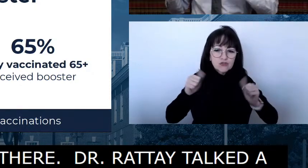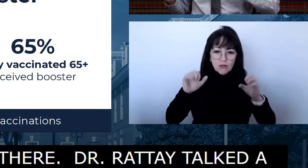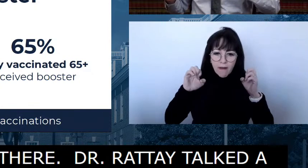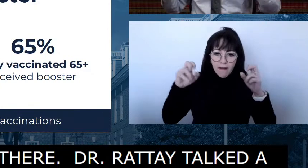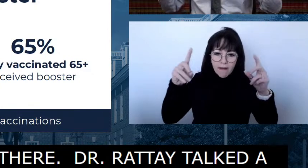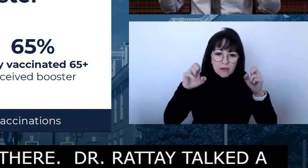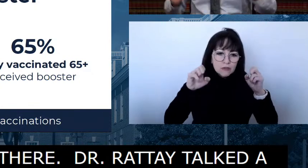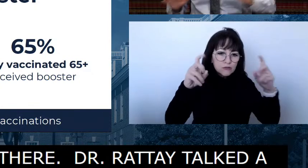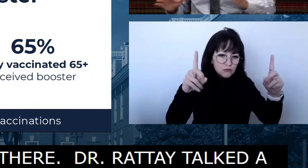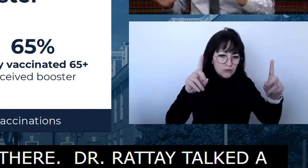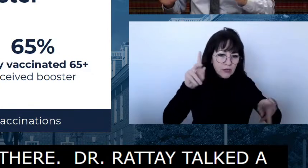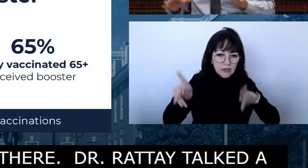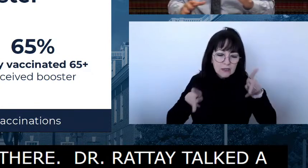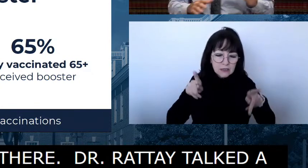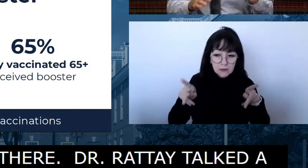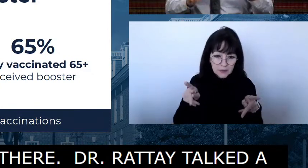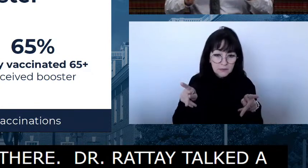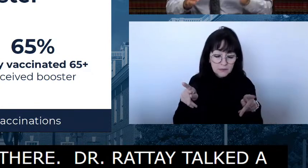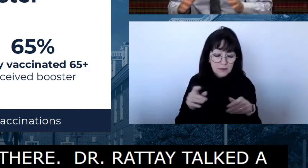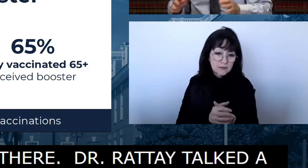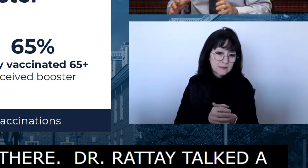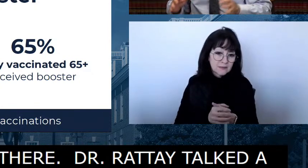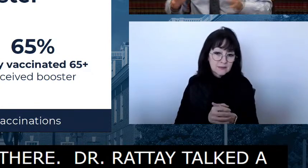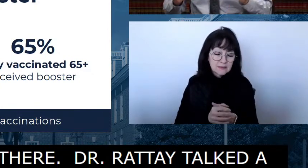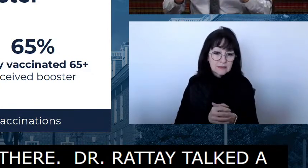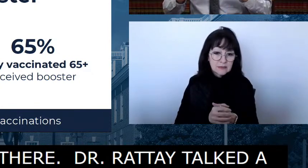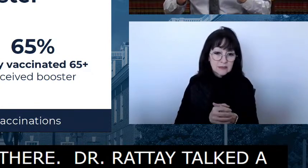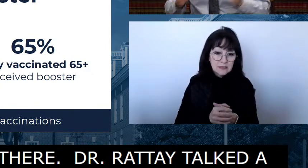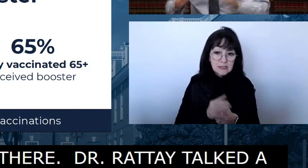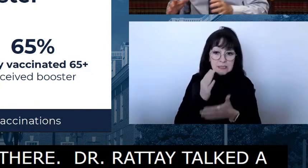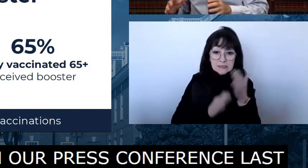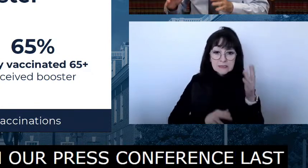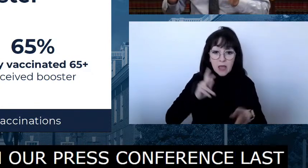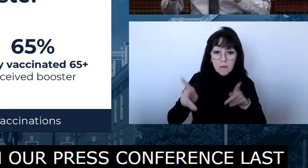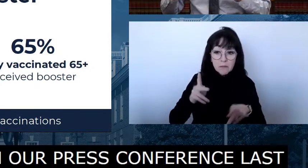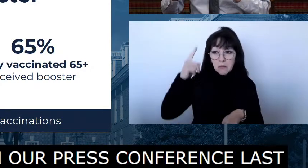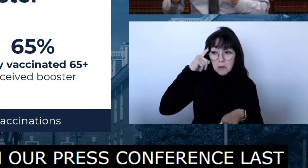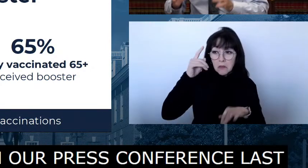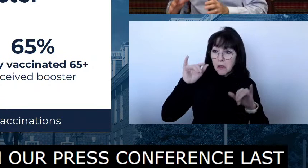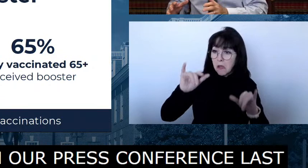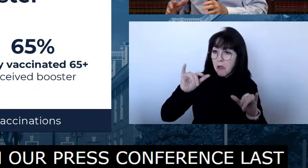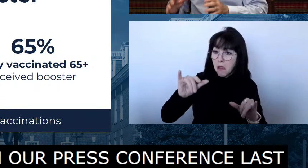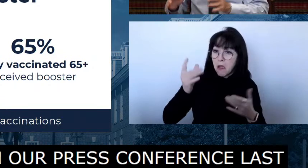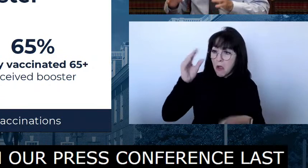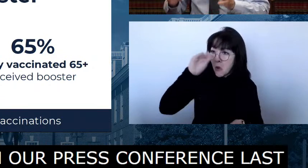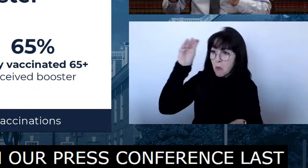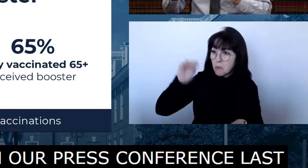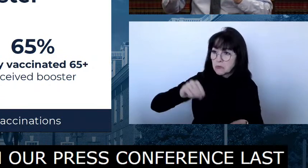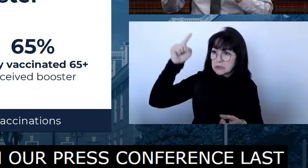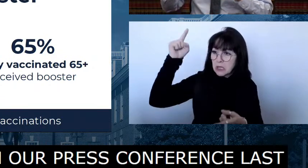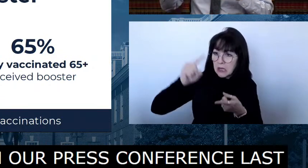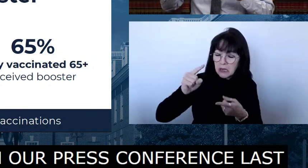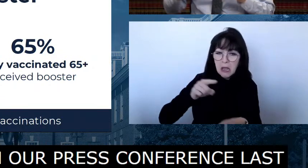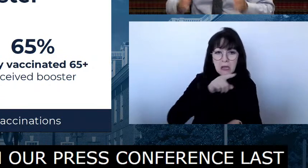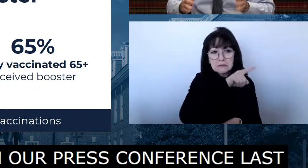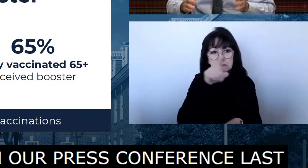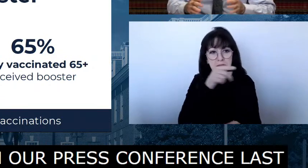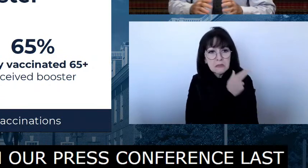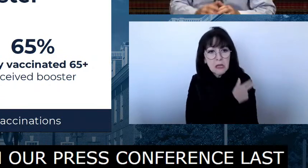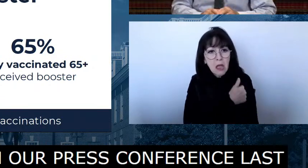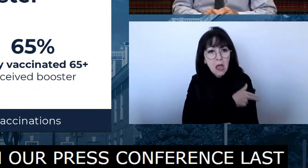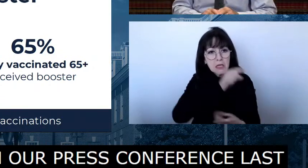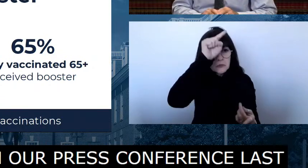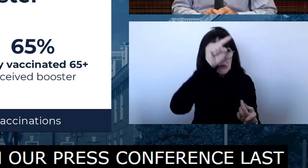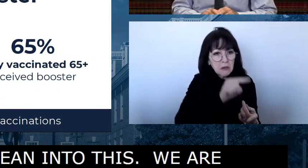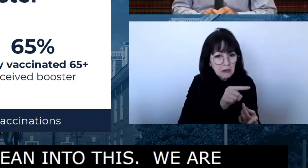shouldn't just say, okay, things are getting better. Positive cases are down, percent positive are down, number of people in the hospitals are down, but we still need